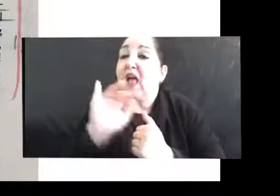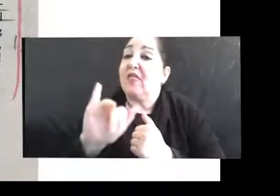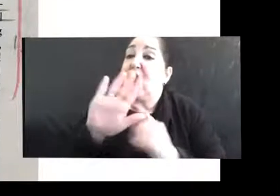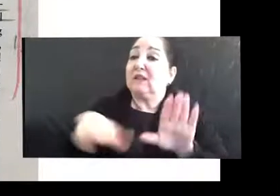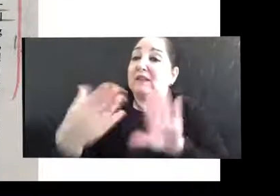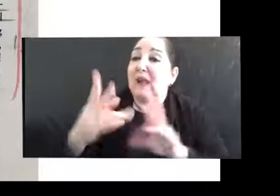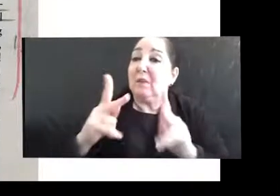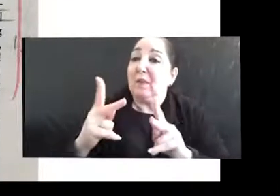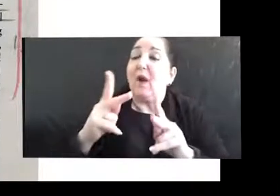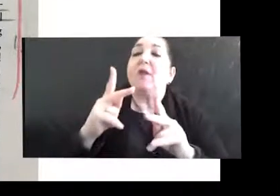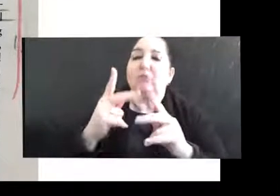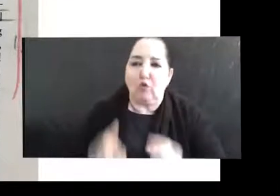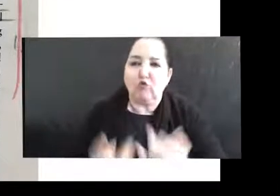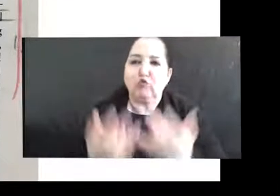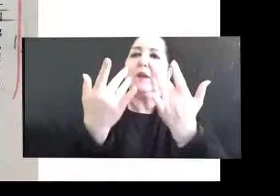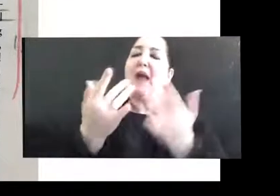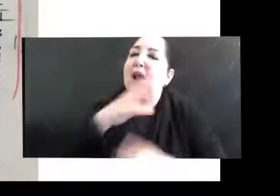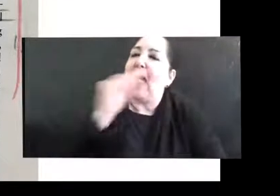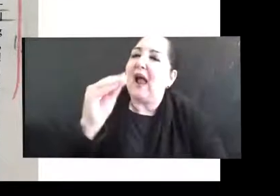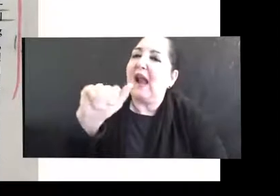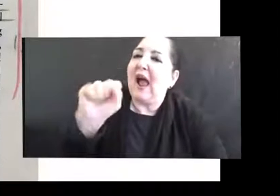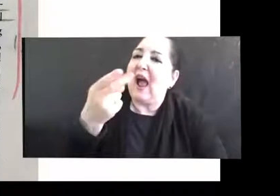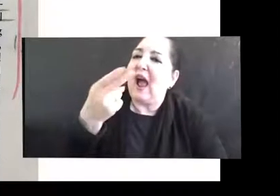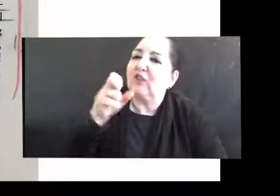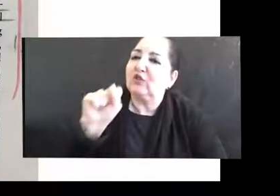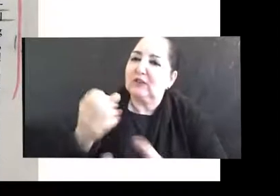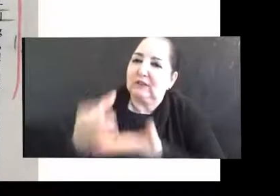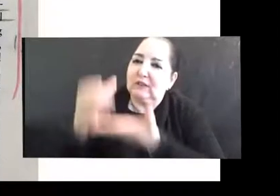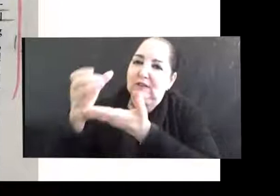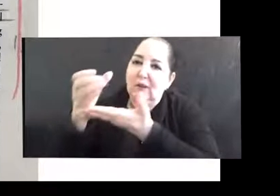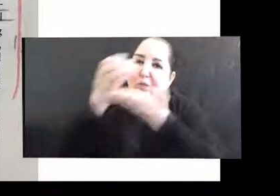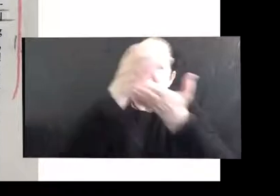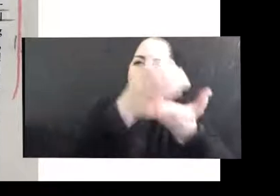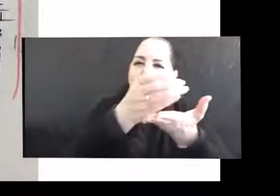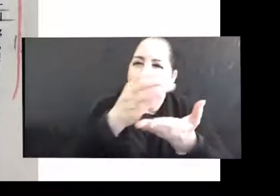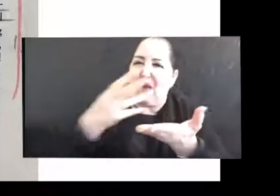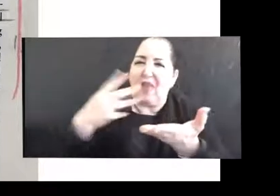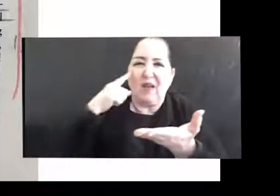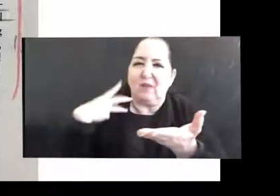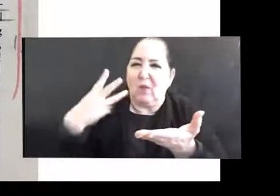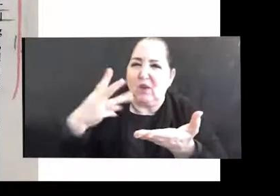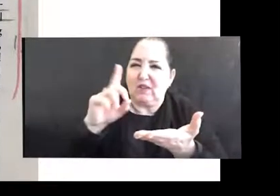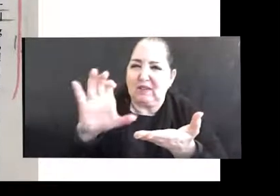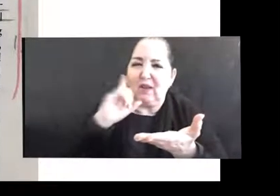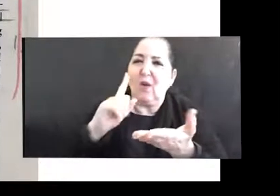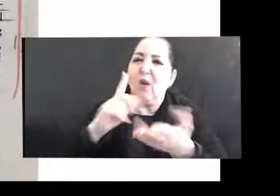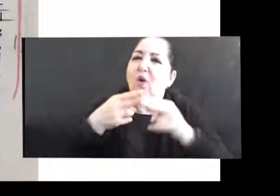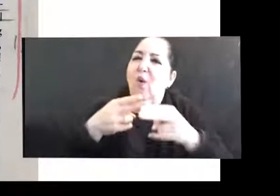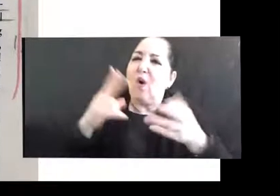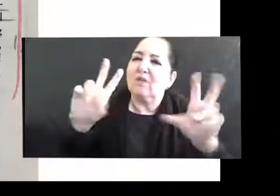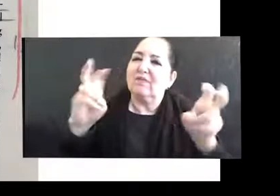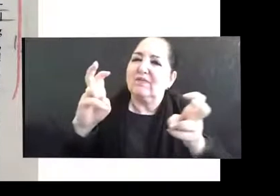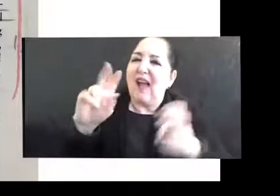brought the ashes of their dead to Washington in an action. I think it was 1992, I might be wrong, but it was called the